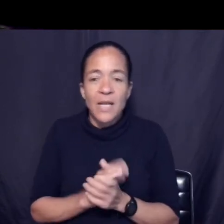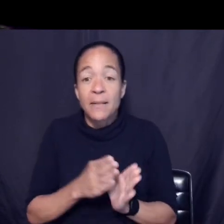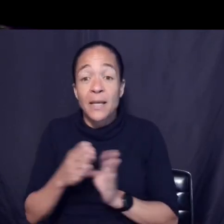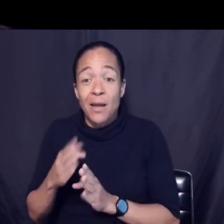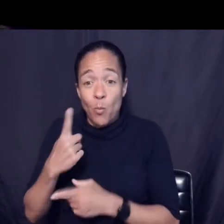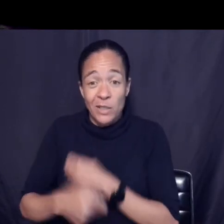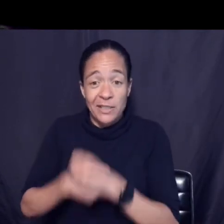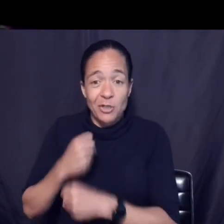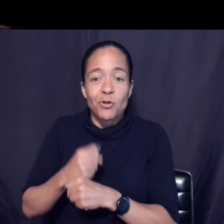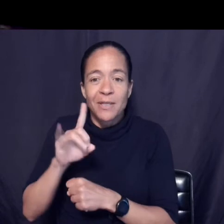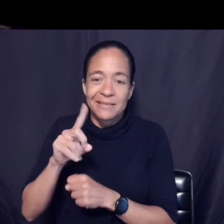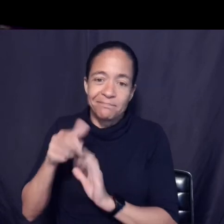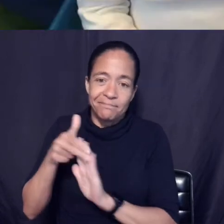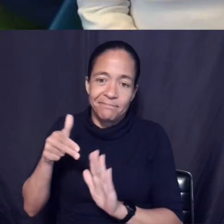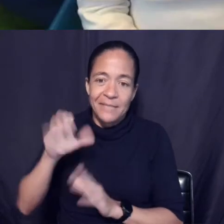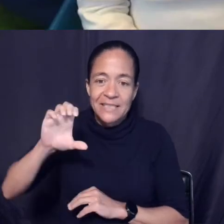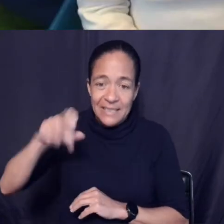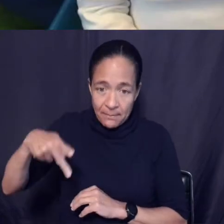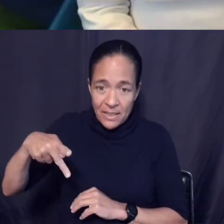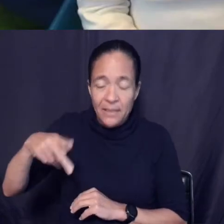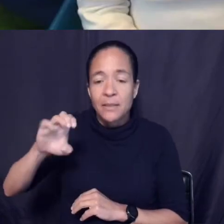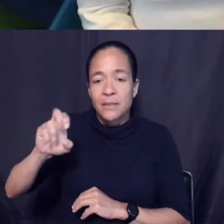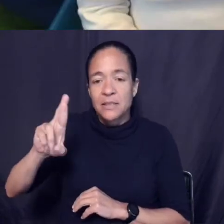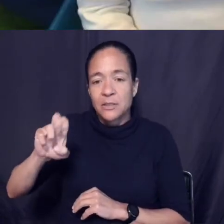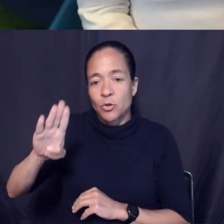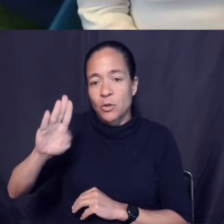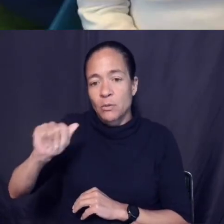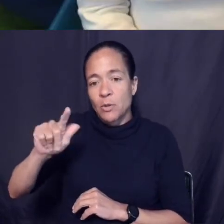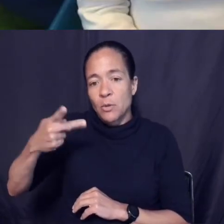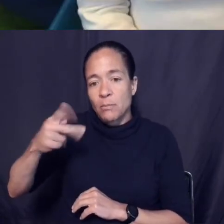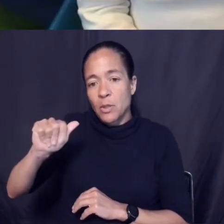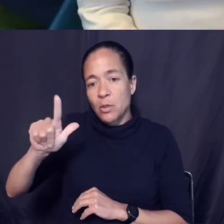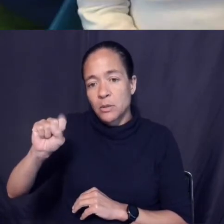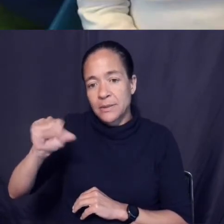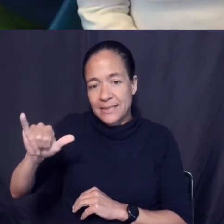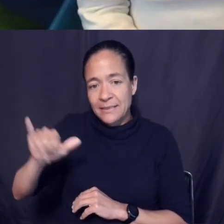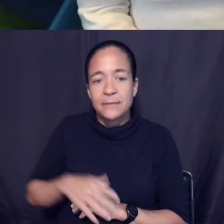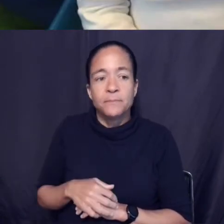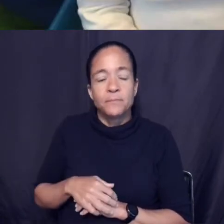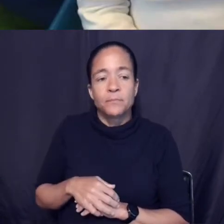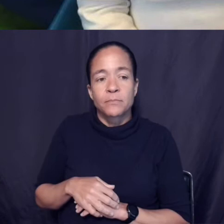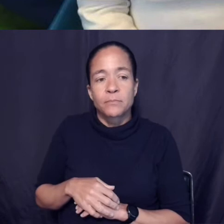was a year old, we had a diagnosis of cerebral palsy and